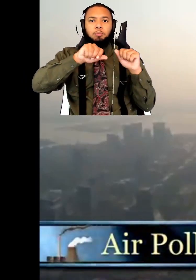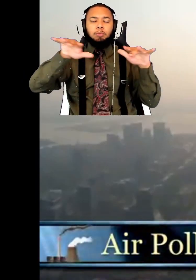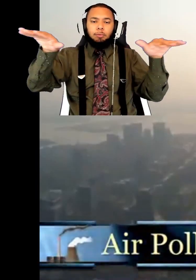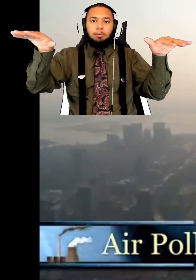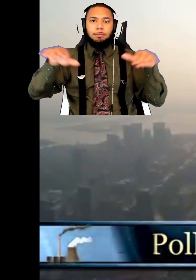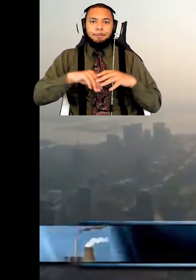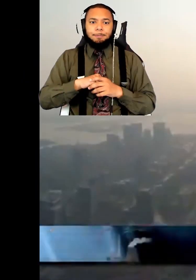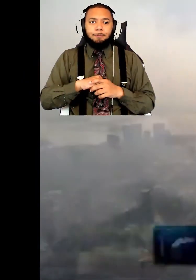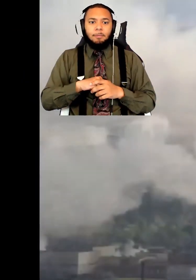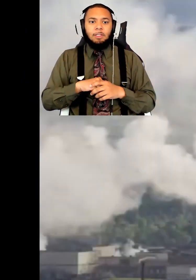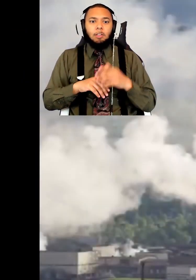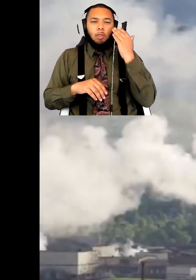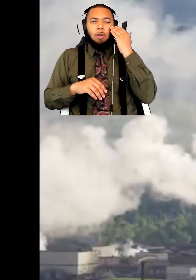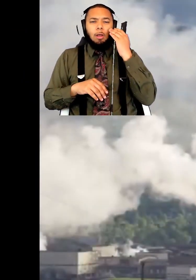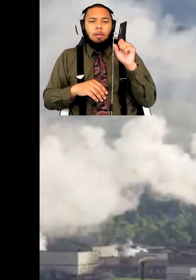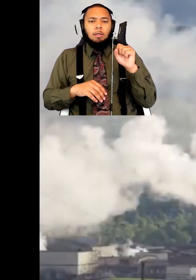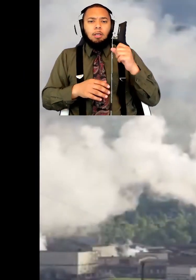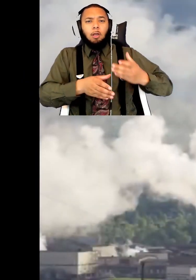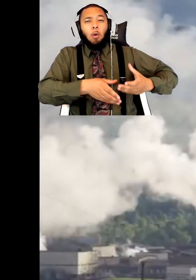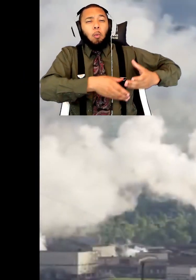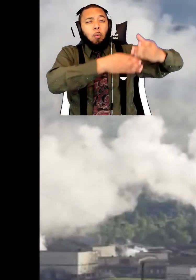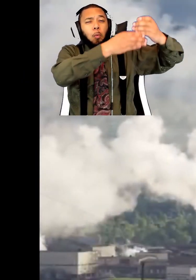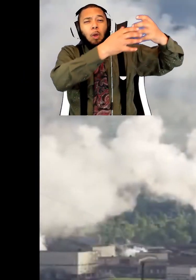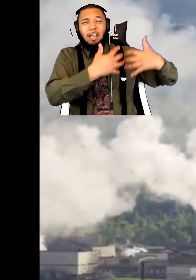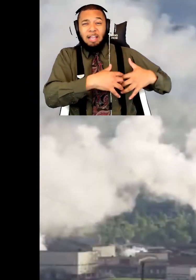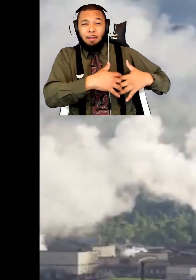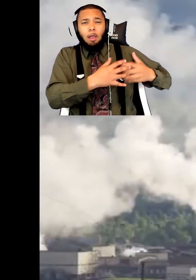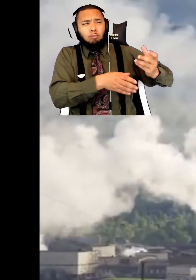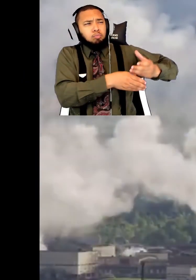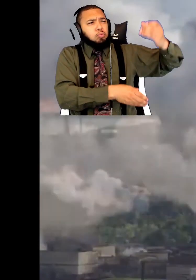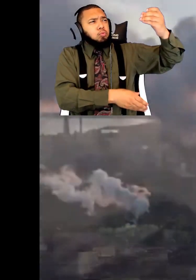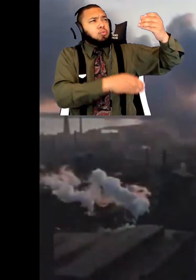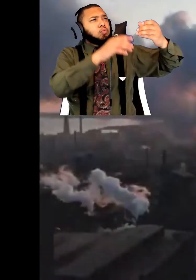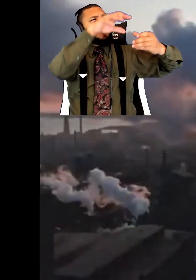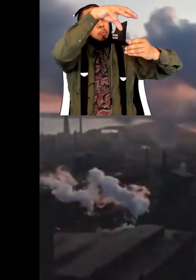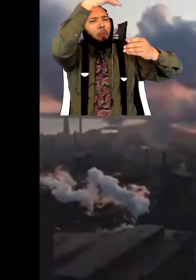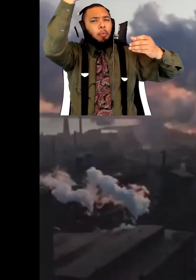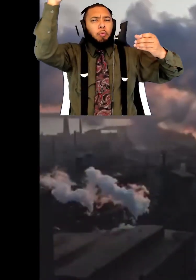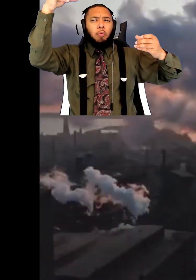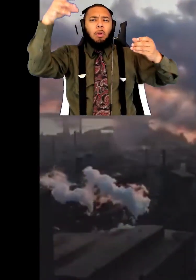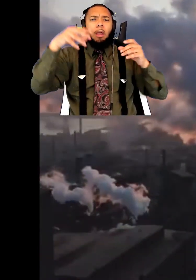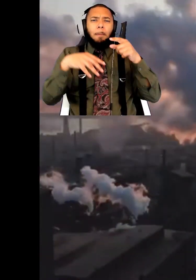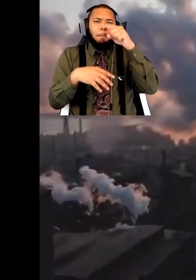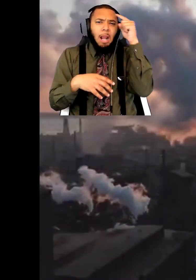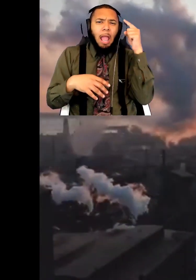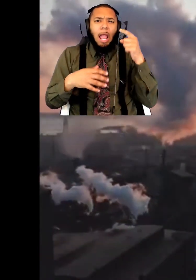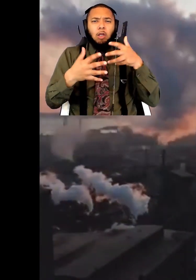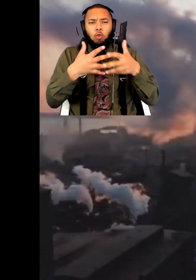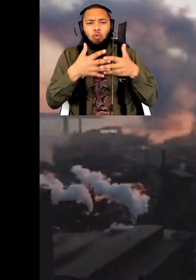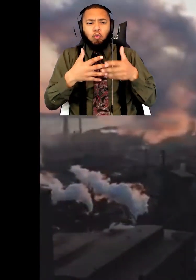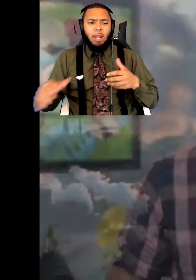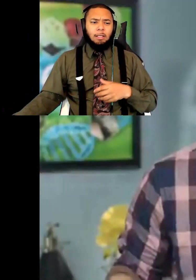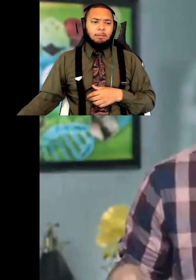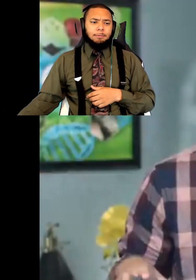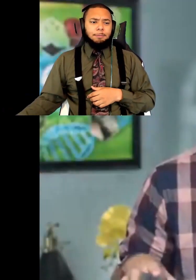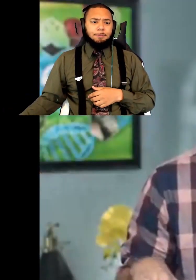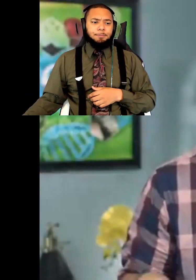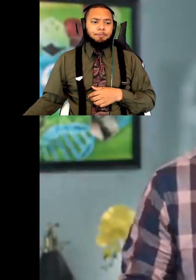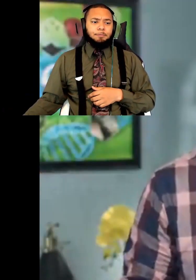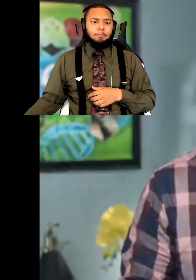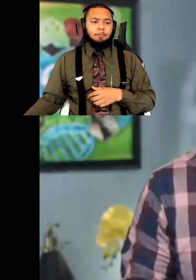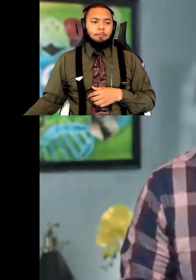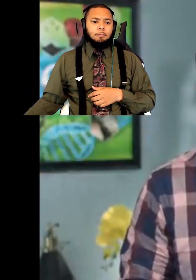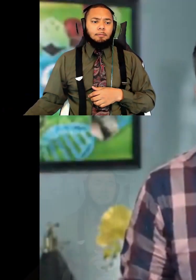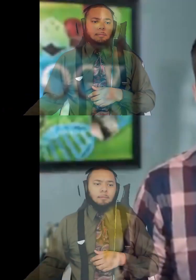we see some large, stacks that are just bellowing, black smoke or gray smoke into the environment.